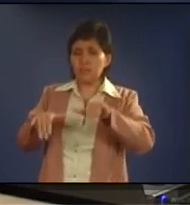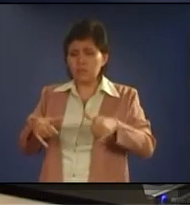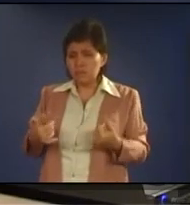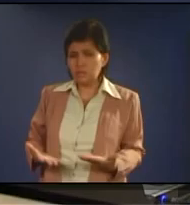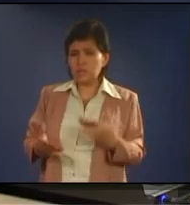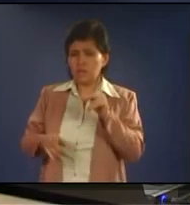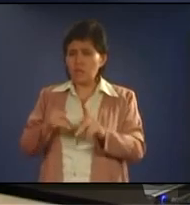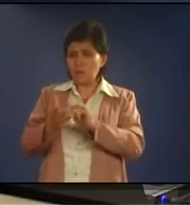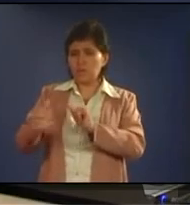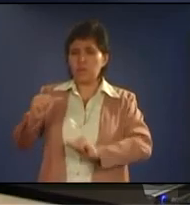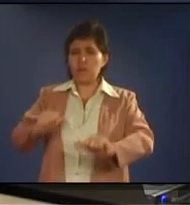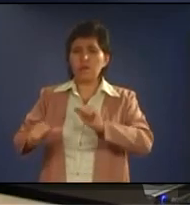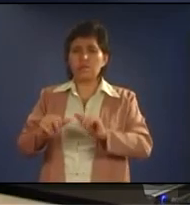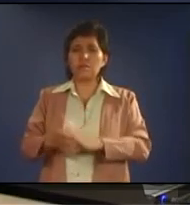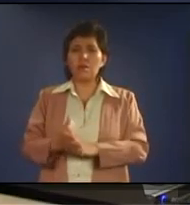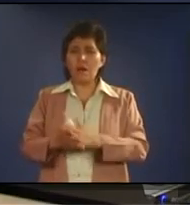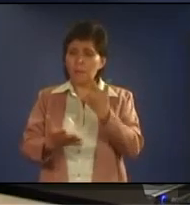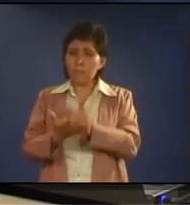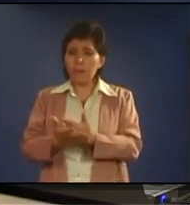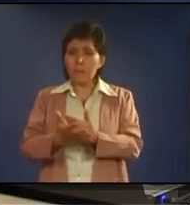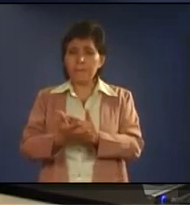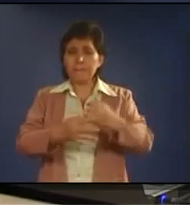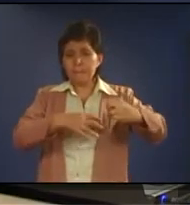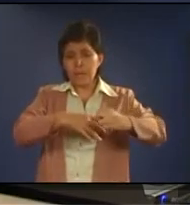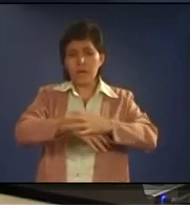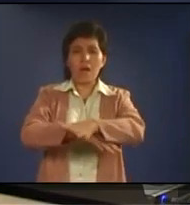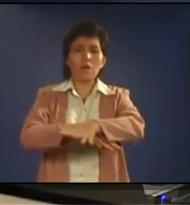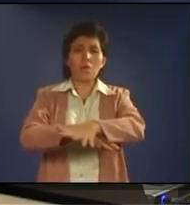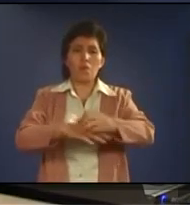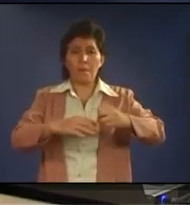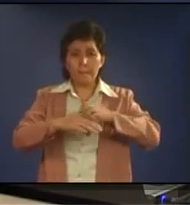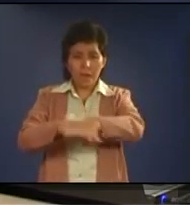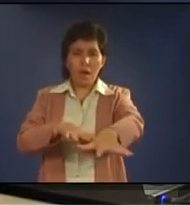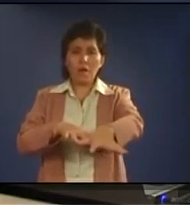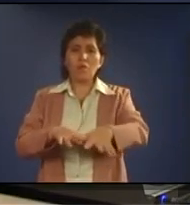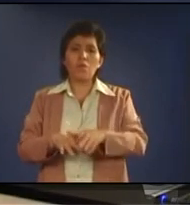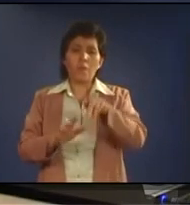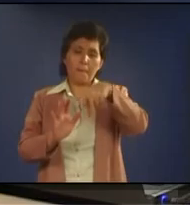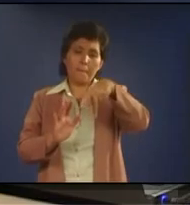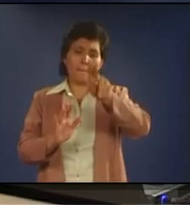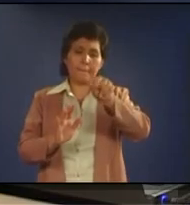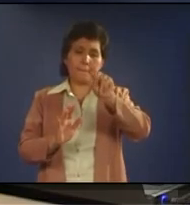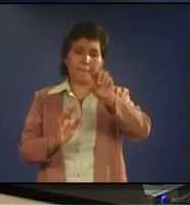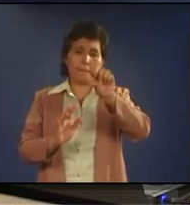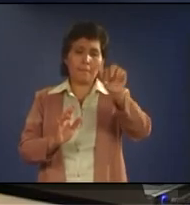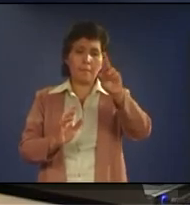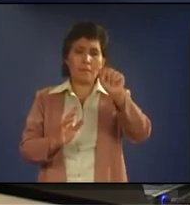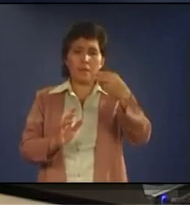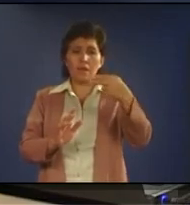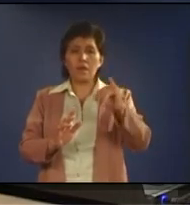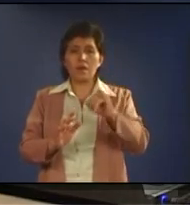around, identify the influence of intergroup context on the thoughts, the feelings, and so the